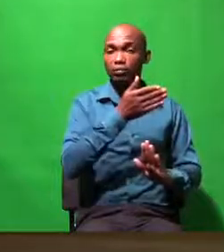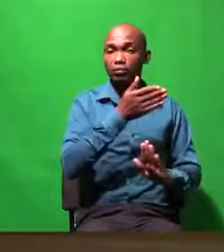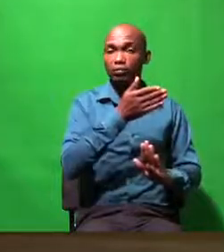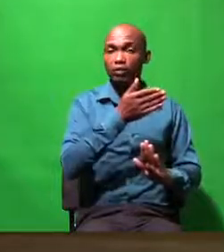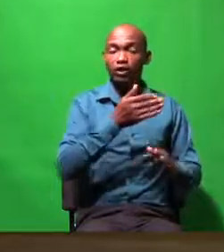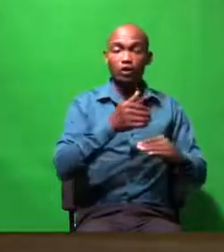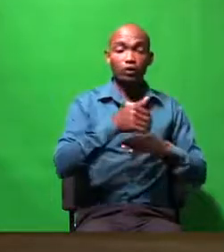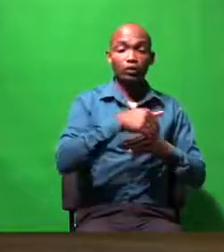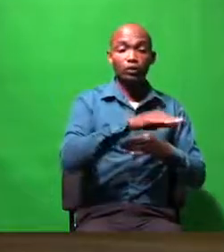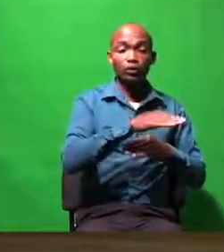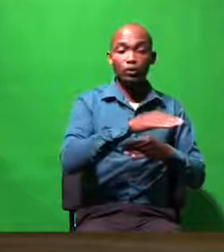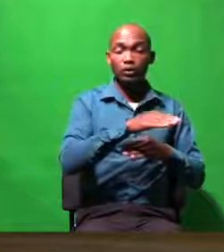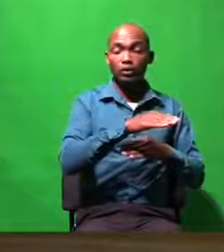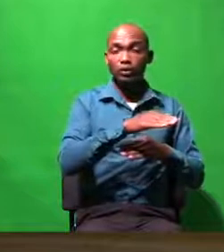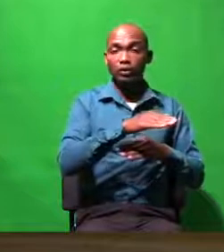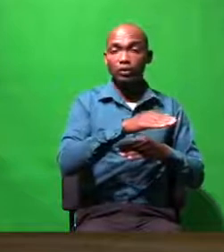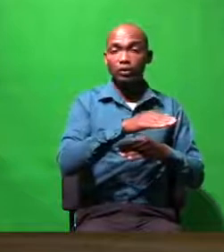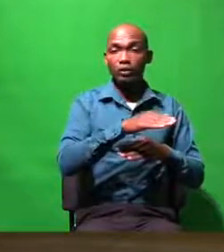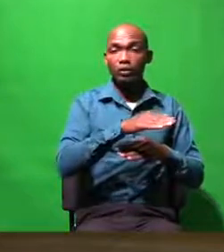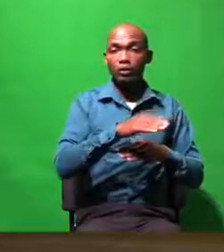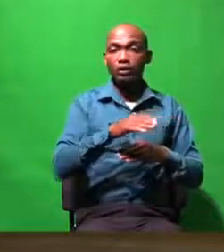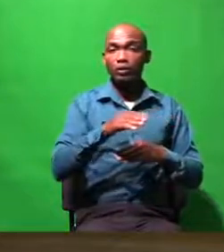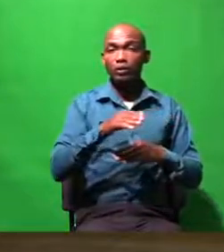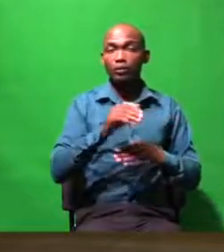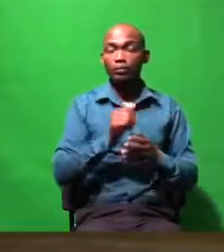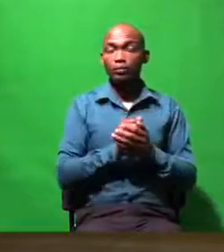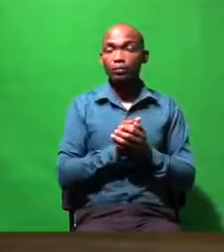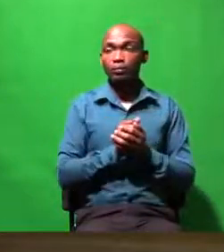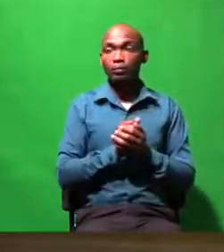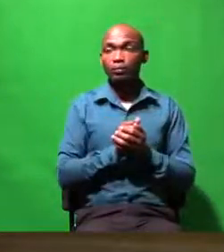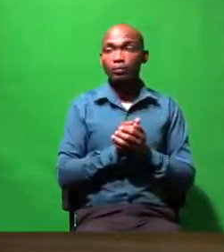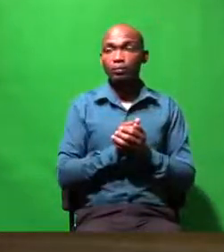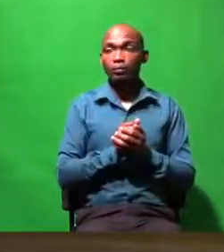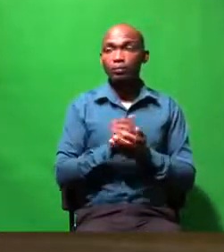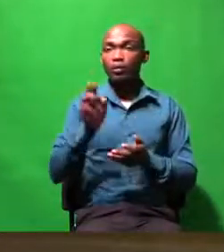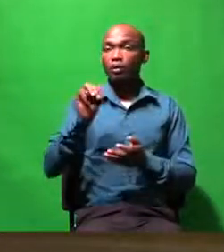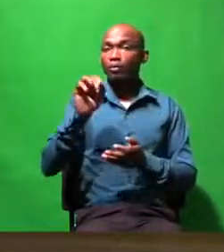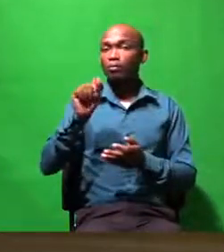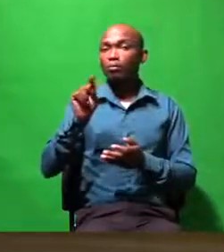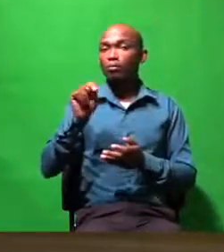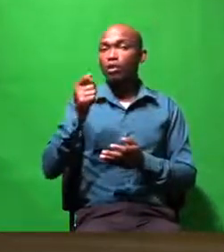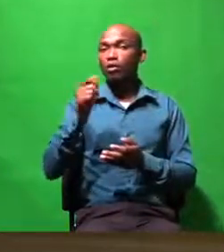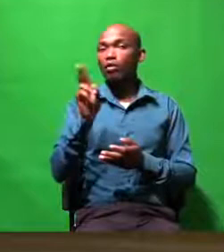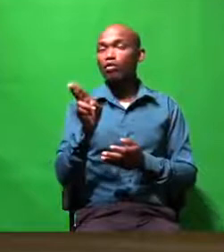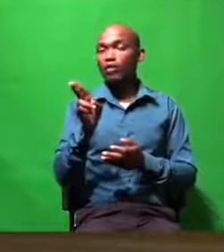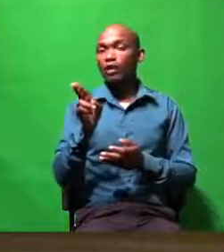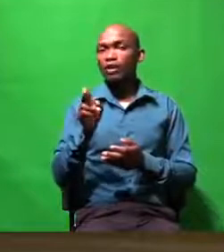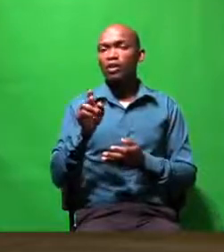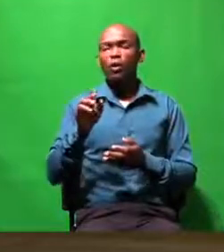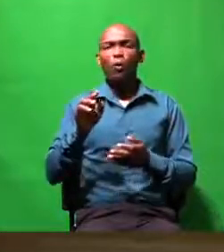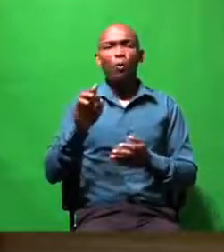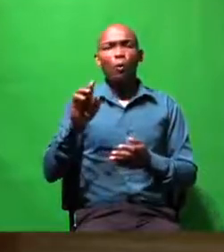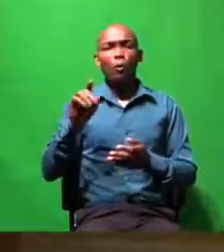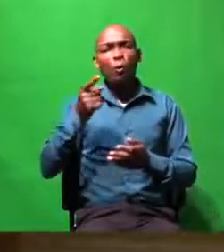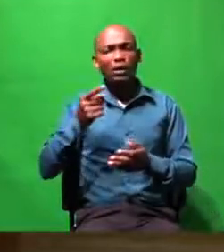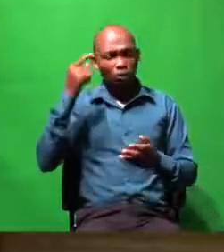to the mouth. To the mouth. What we mean we say from the source